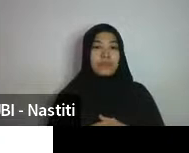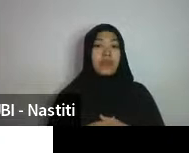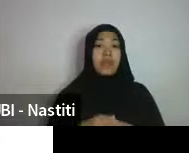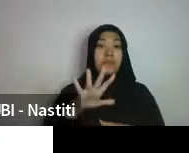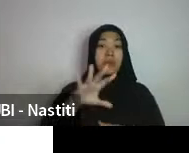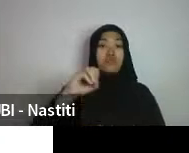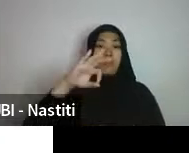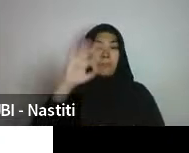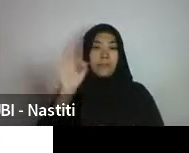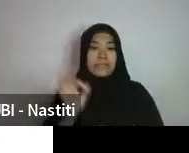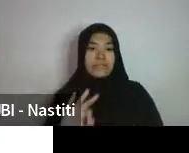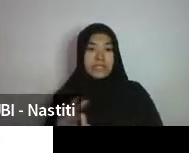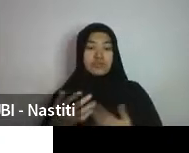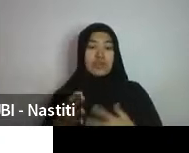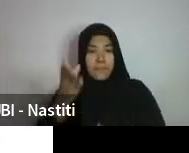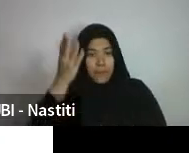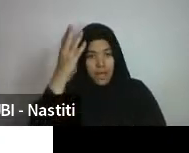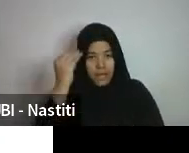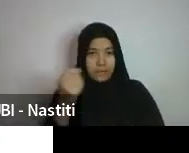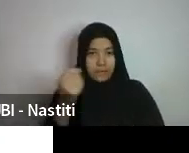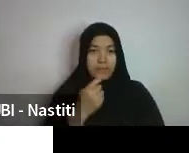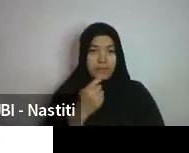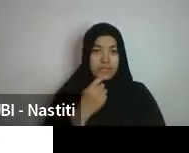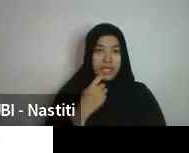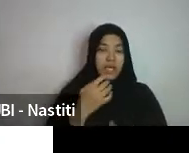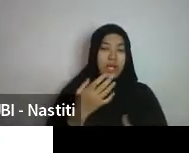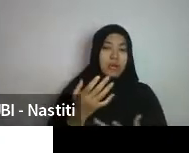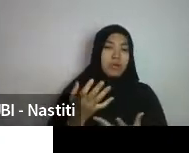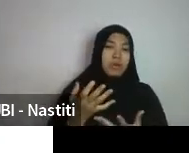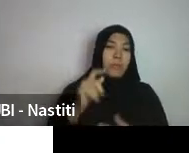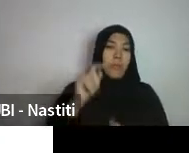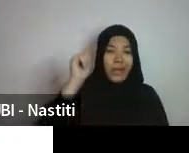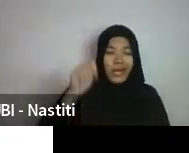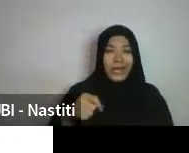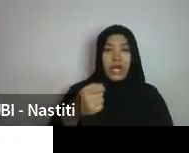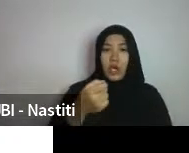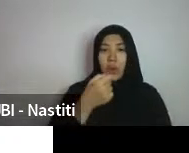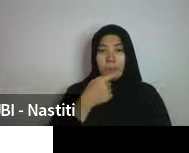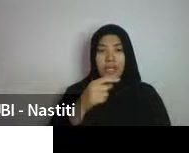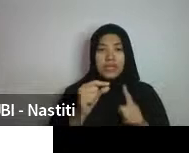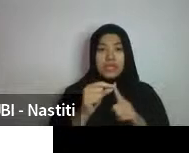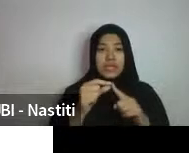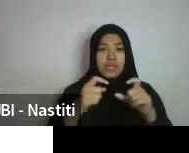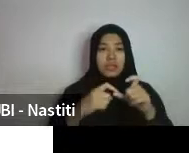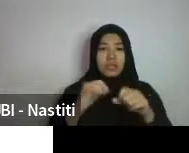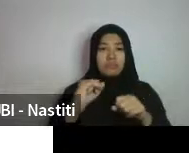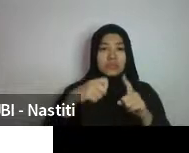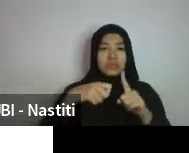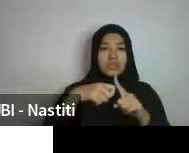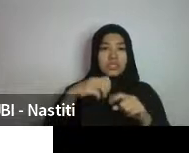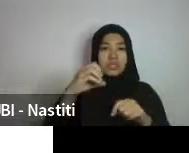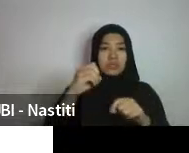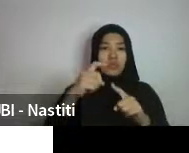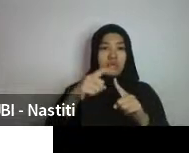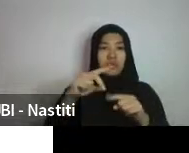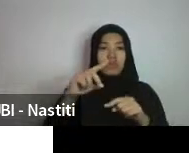Despite the fact that the majority of our sample had received some level of